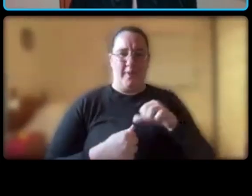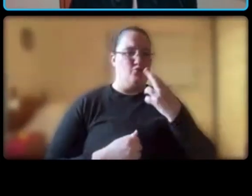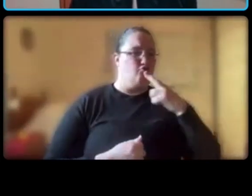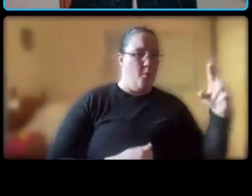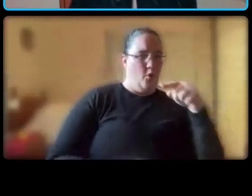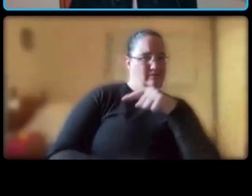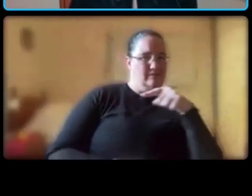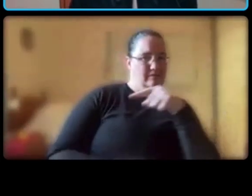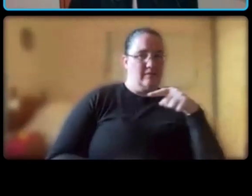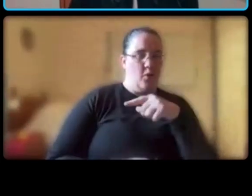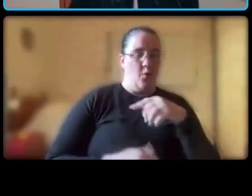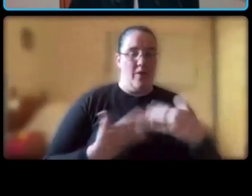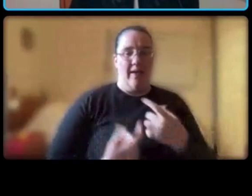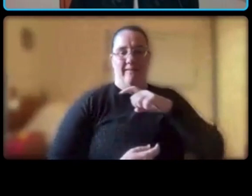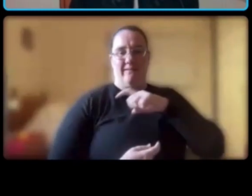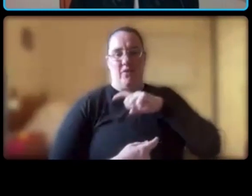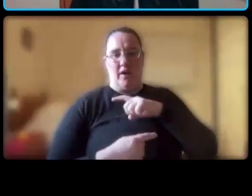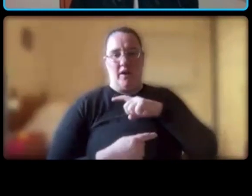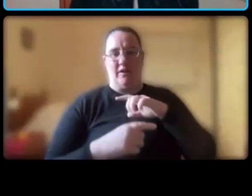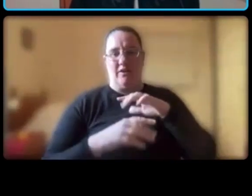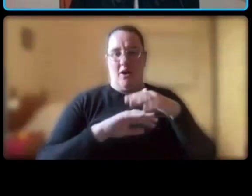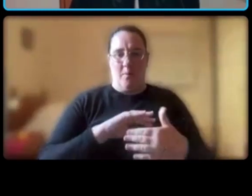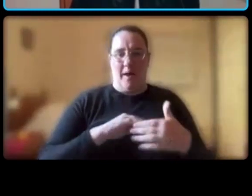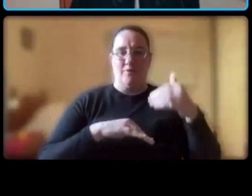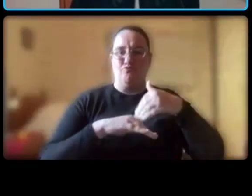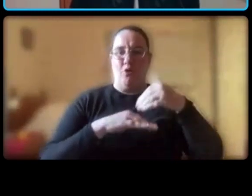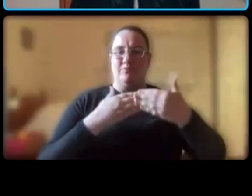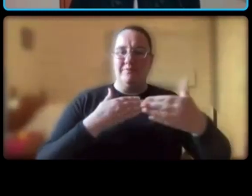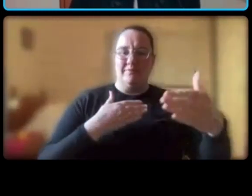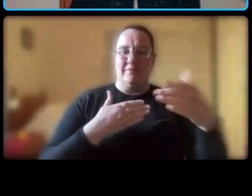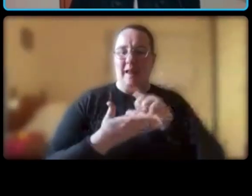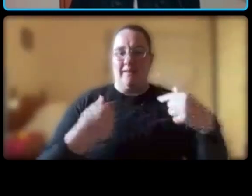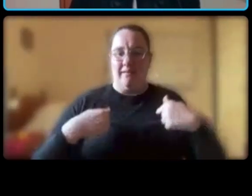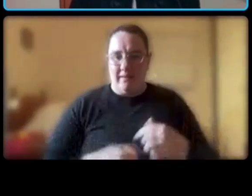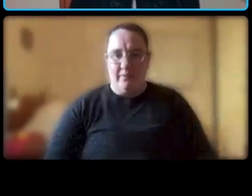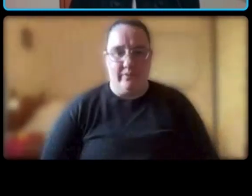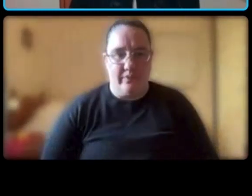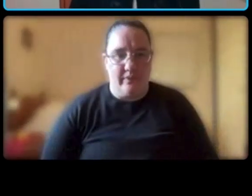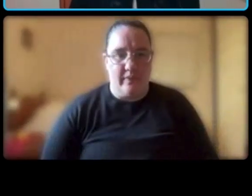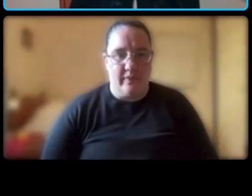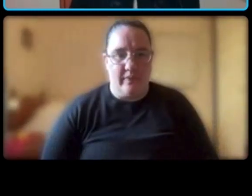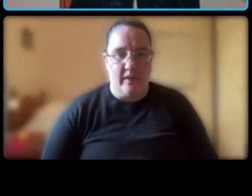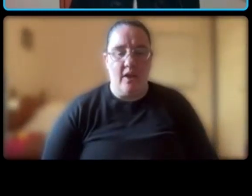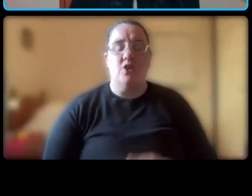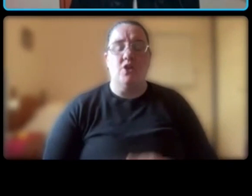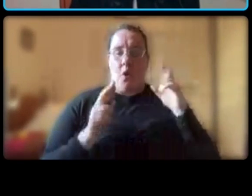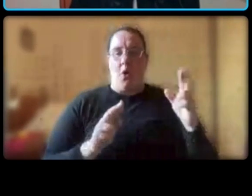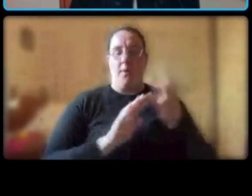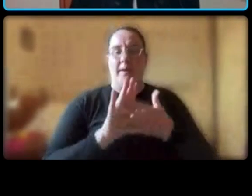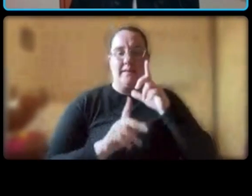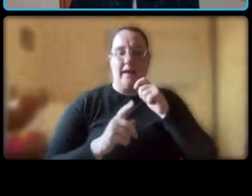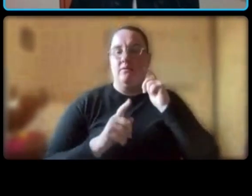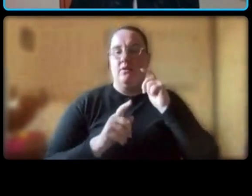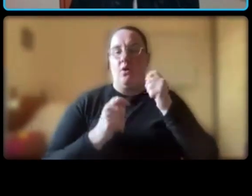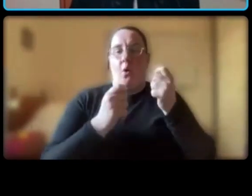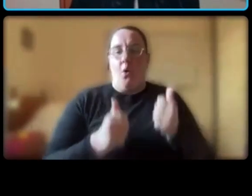this is really important for protecting the safety of older people, and we hope it will lead to earlier identification of concerns